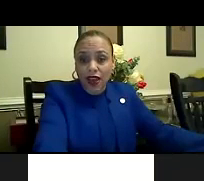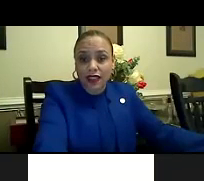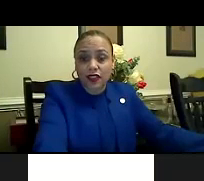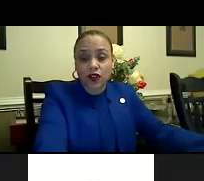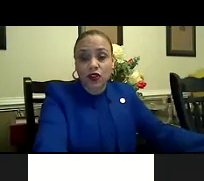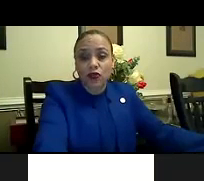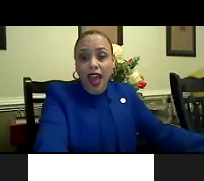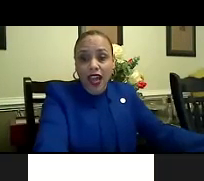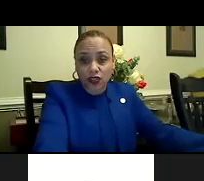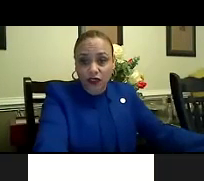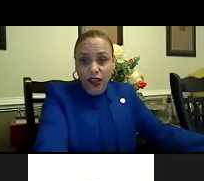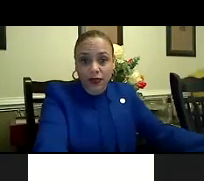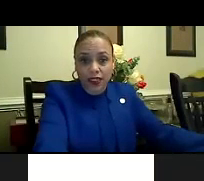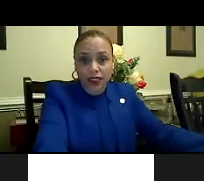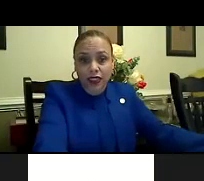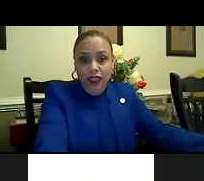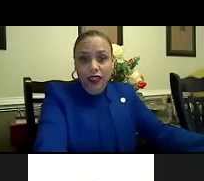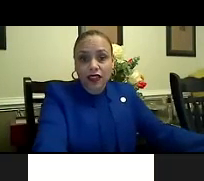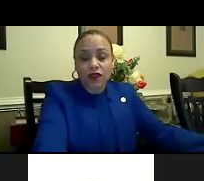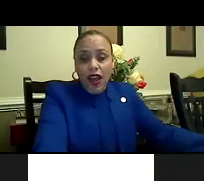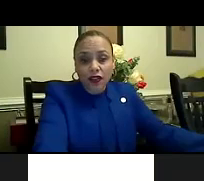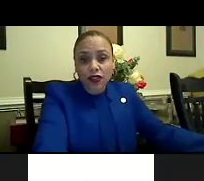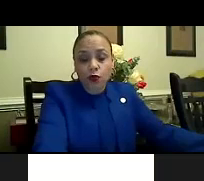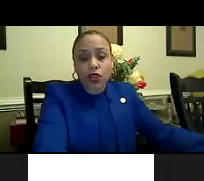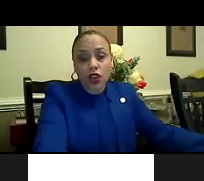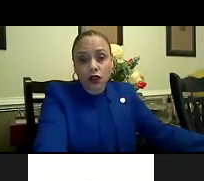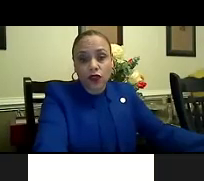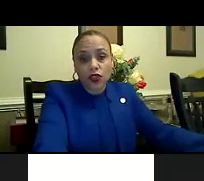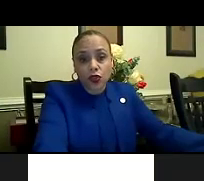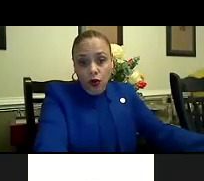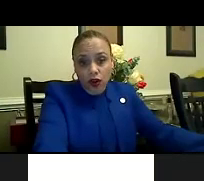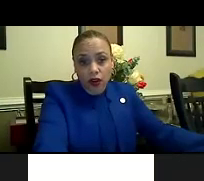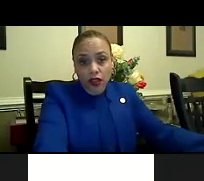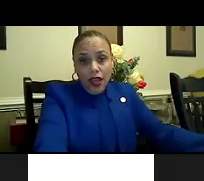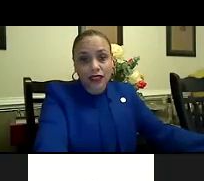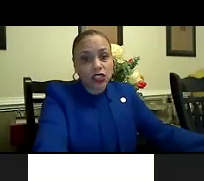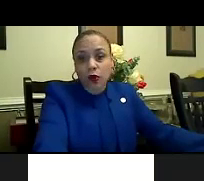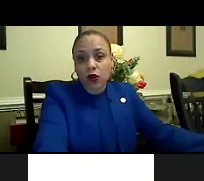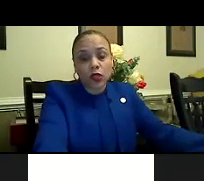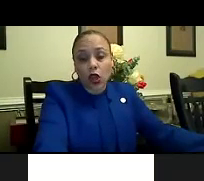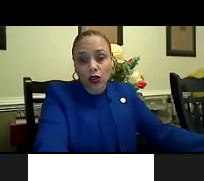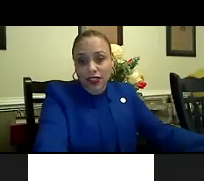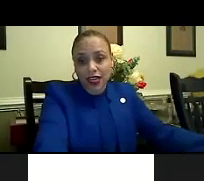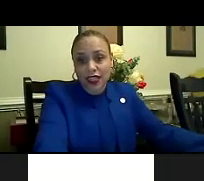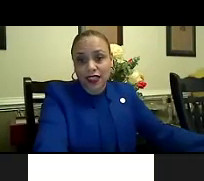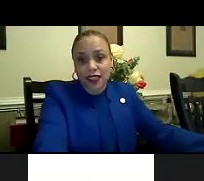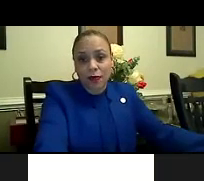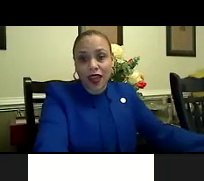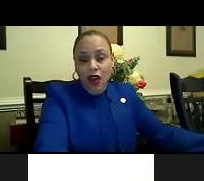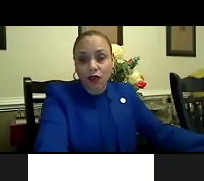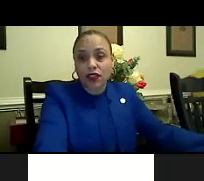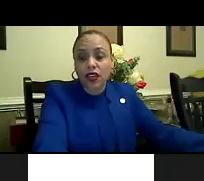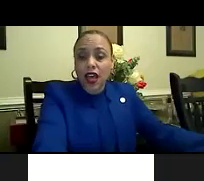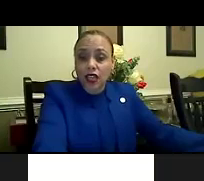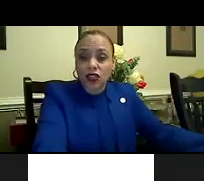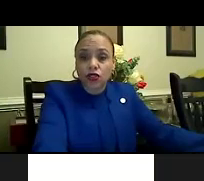the vaccine for you and your family. The virus, we know for sure, has exposed long-standing systemic